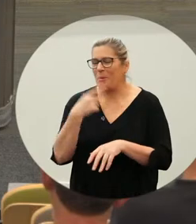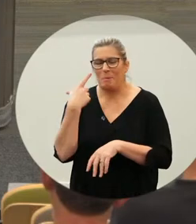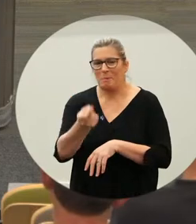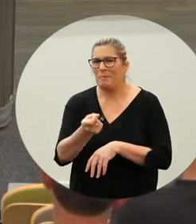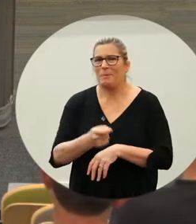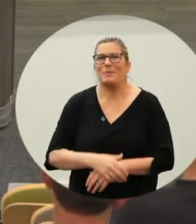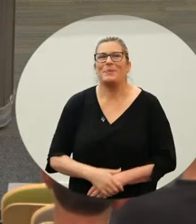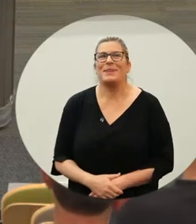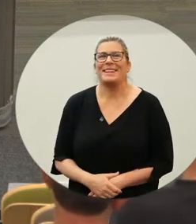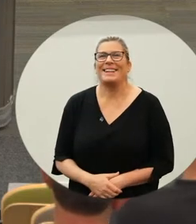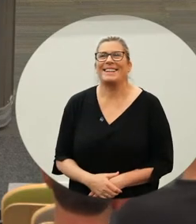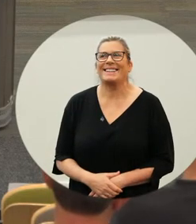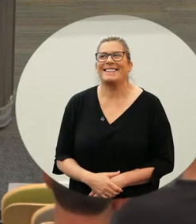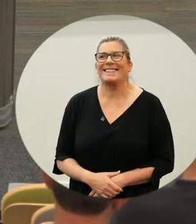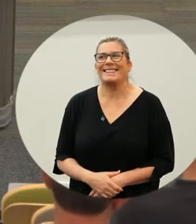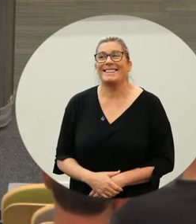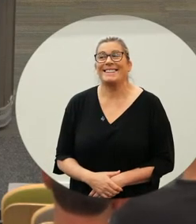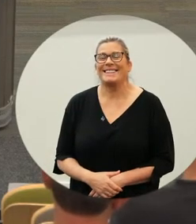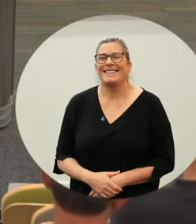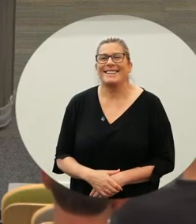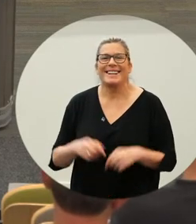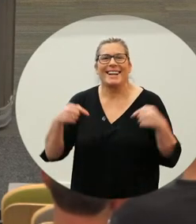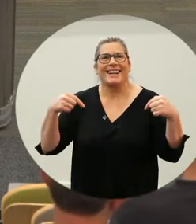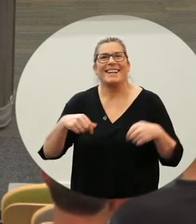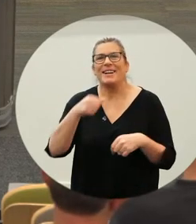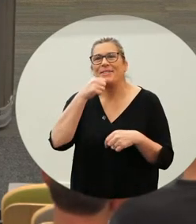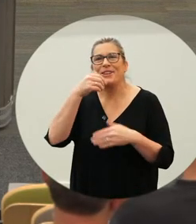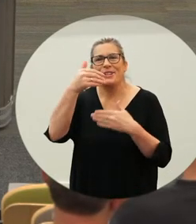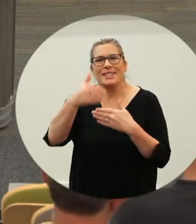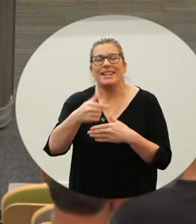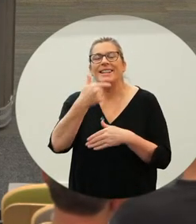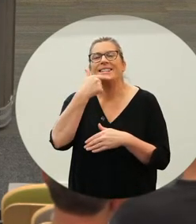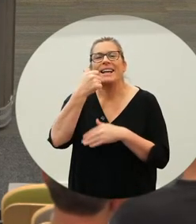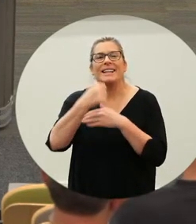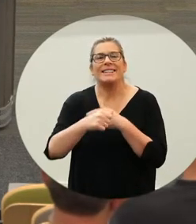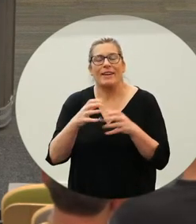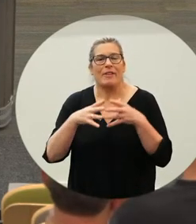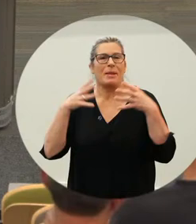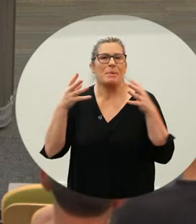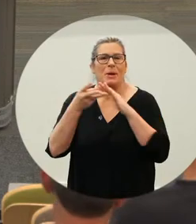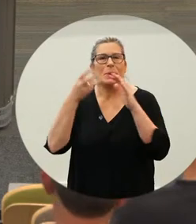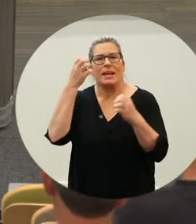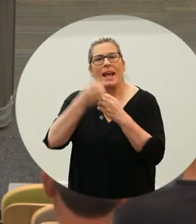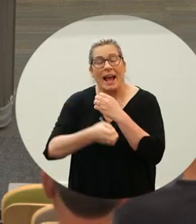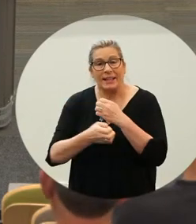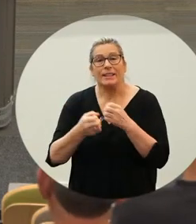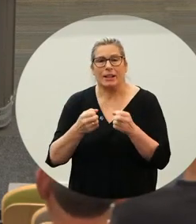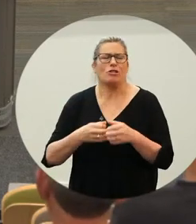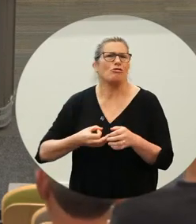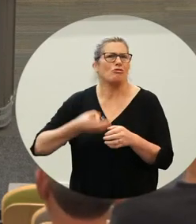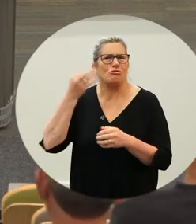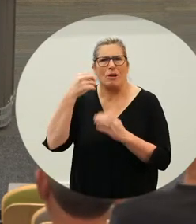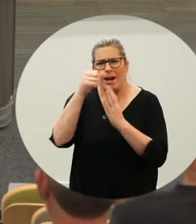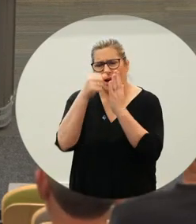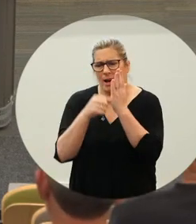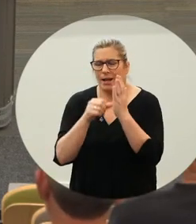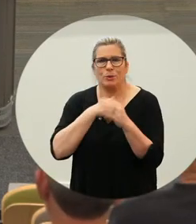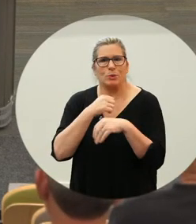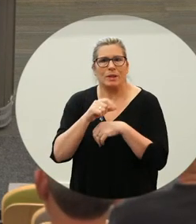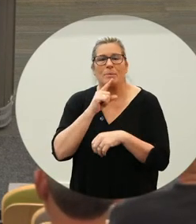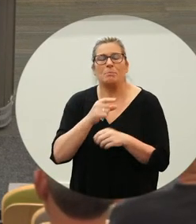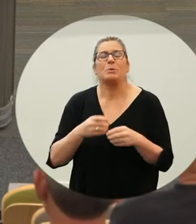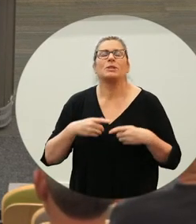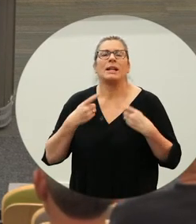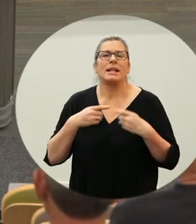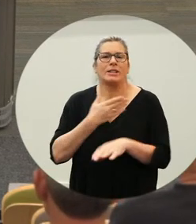fast. So this is the first session, the second day of our big weekend, and we have a great lineup for you today, and we're delighted to be starting off